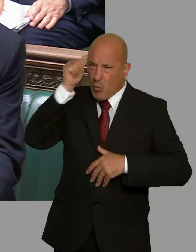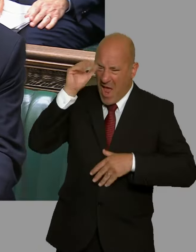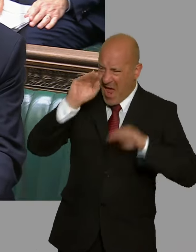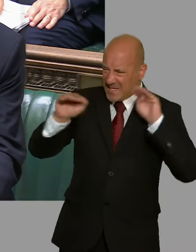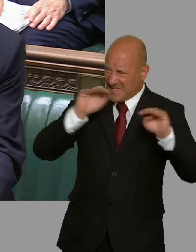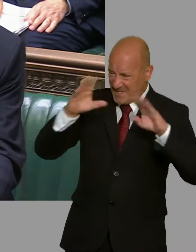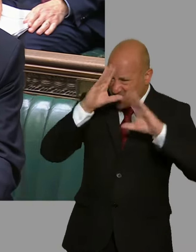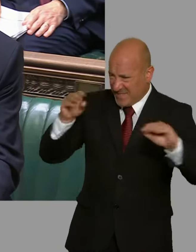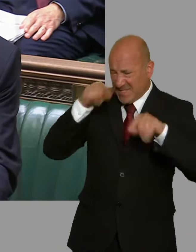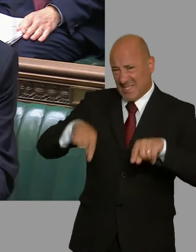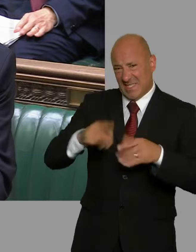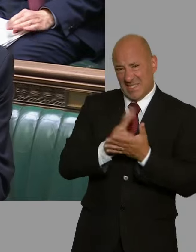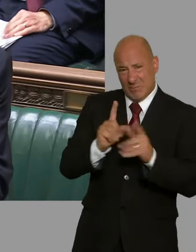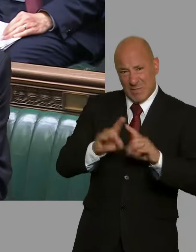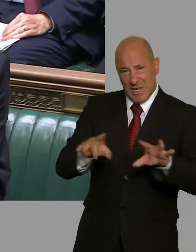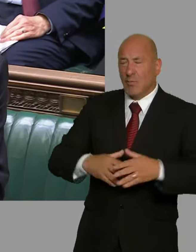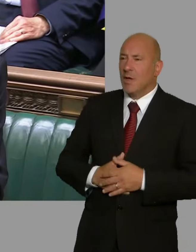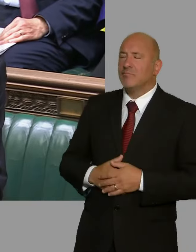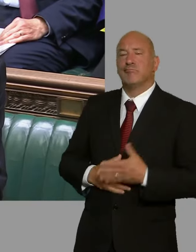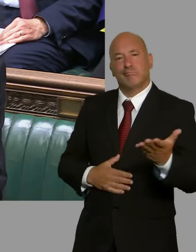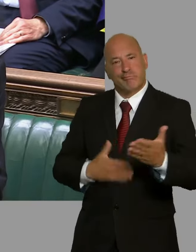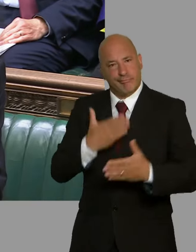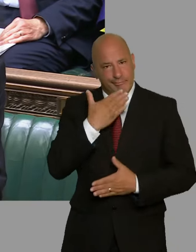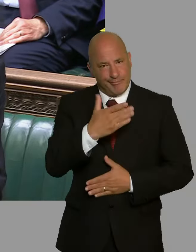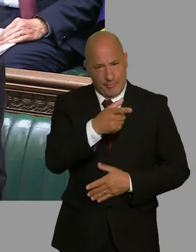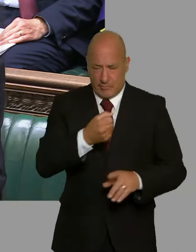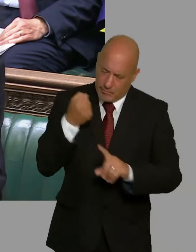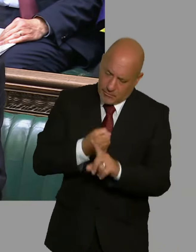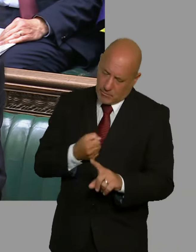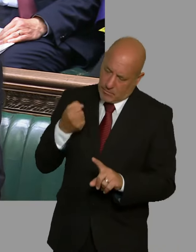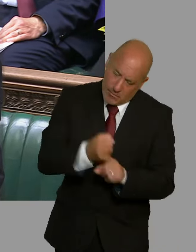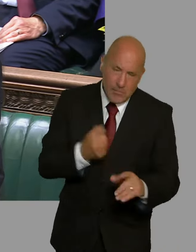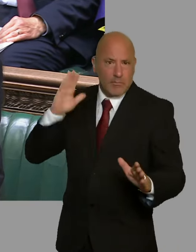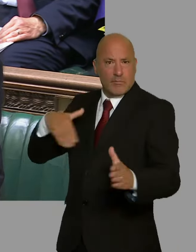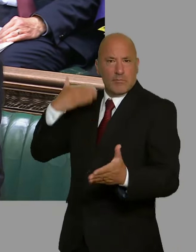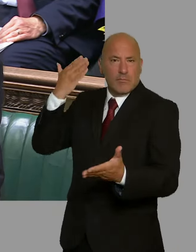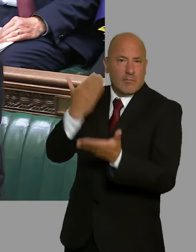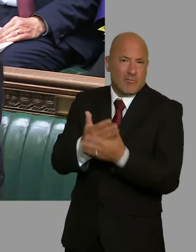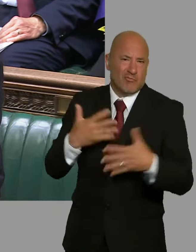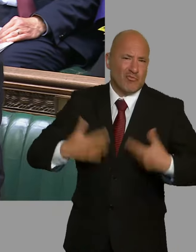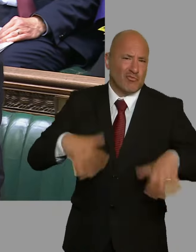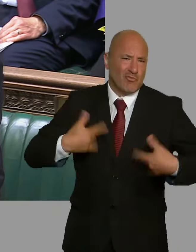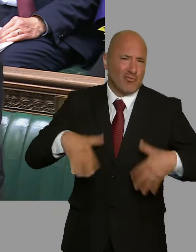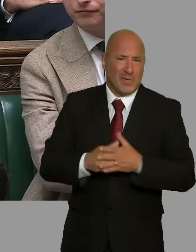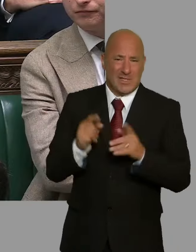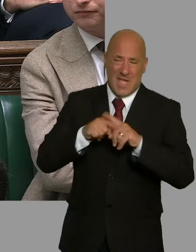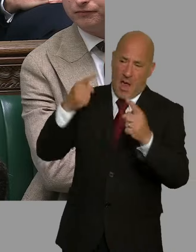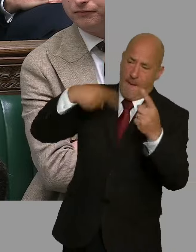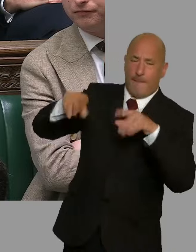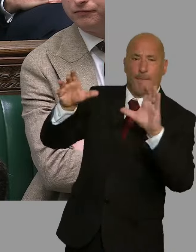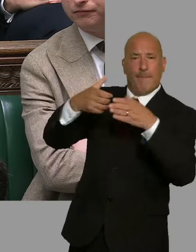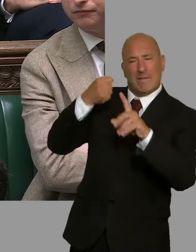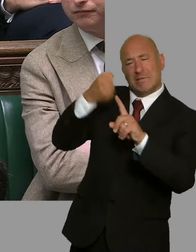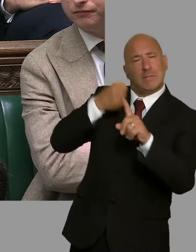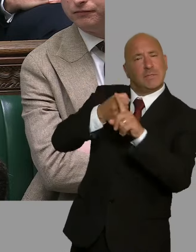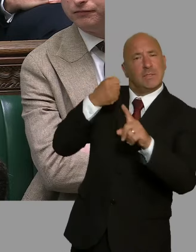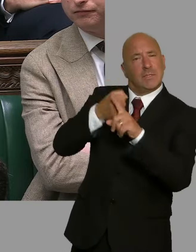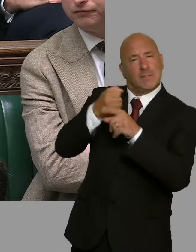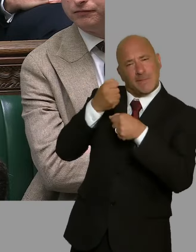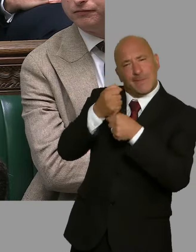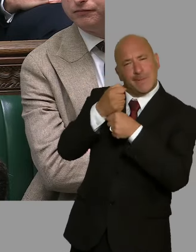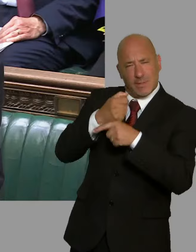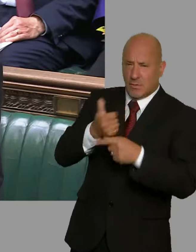the country, including on over 100,000 children and young people. We are committed to improving care for people with neurological